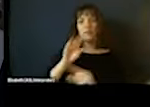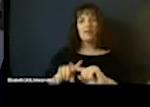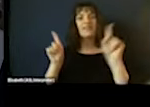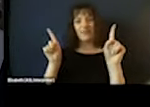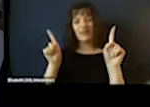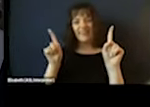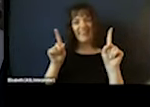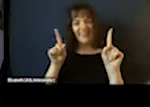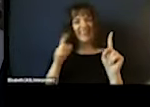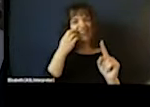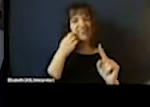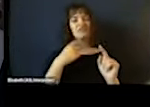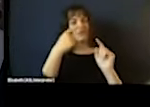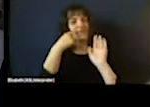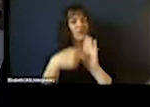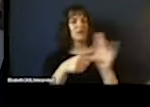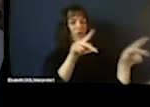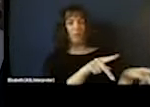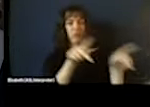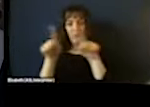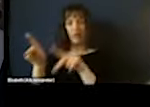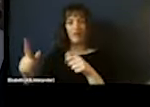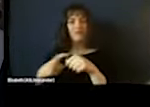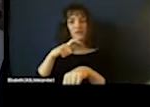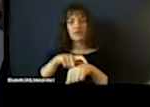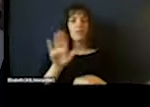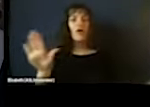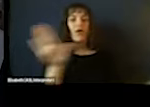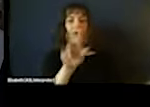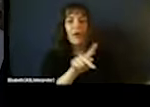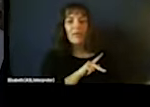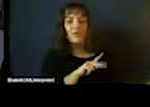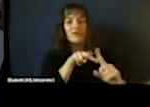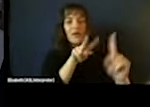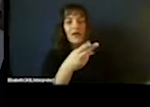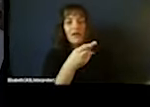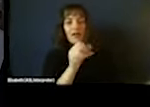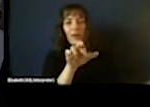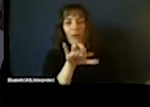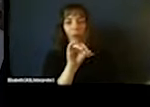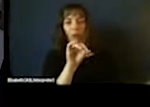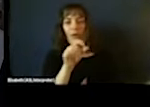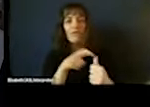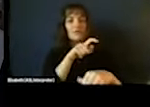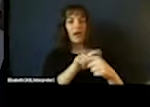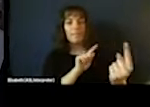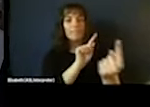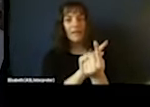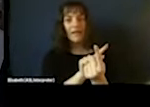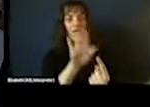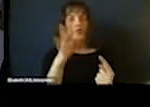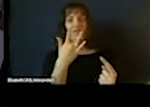the first with your own hero, or when you meet first time one of your favorite